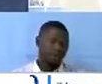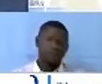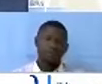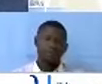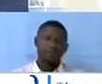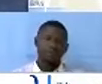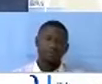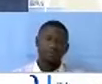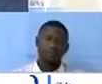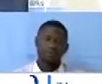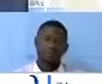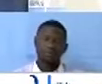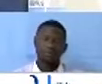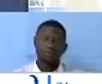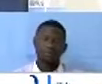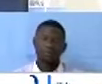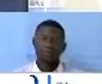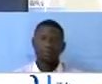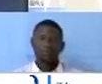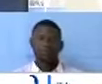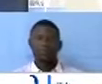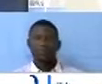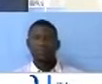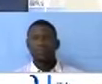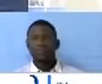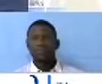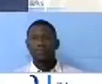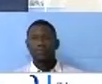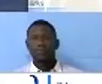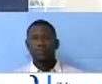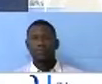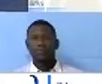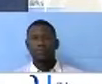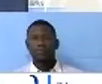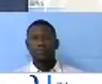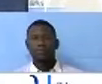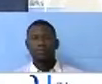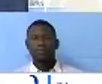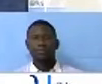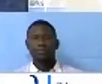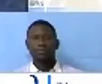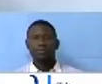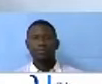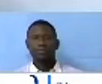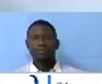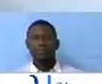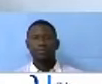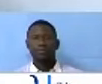ngi fofu nga xamne gune ci mbeddaay sax xamone nañ ne Bamba Dinka amna NIA woné